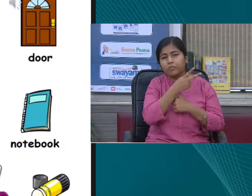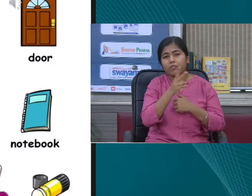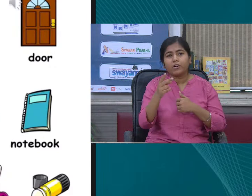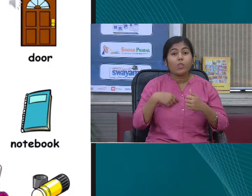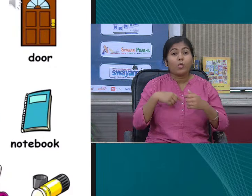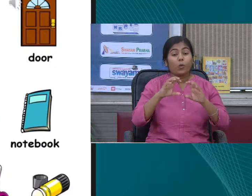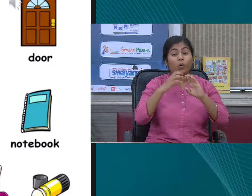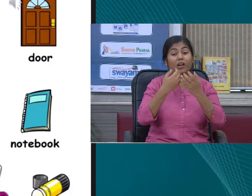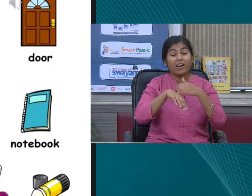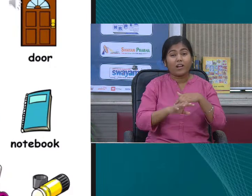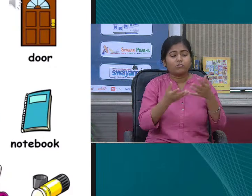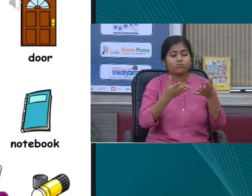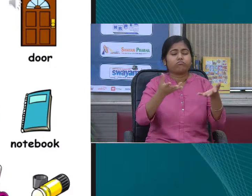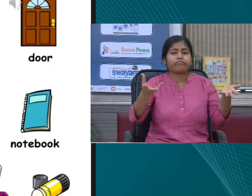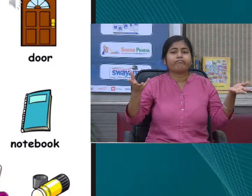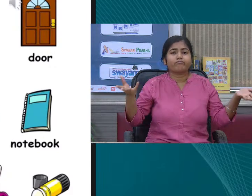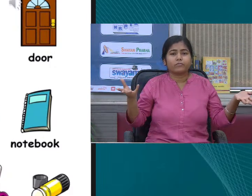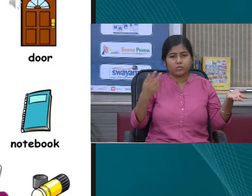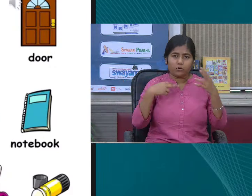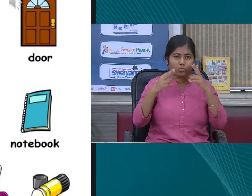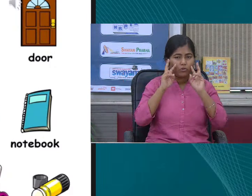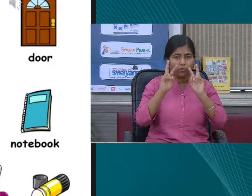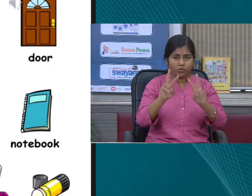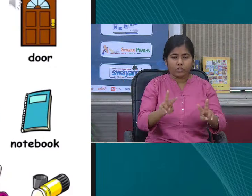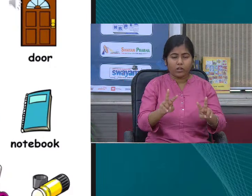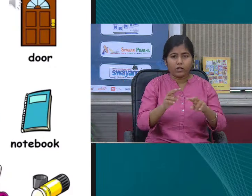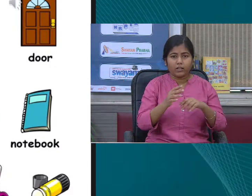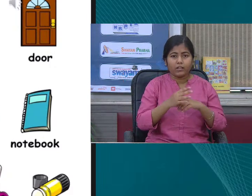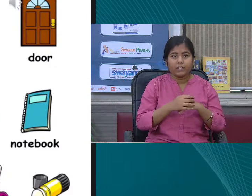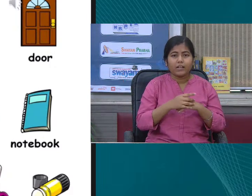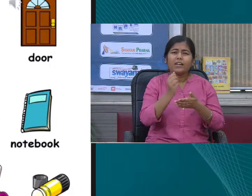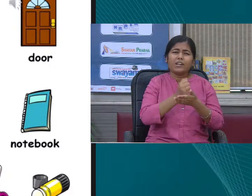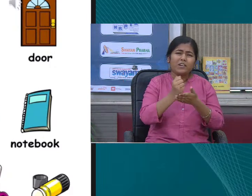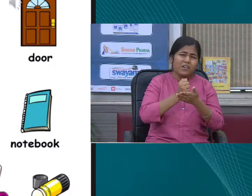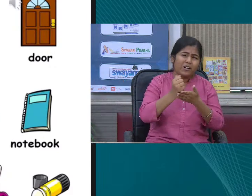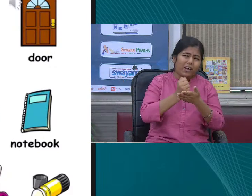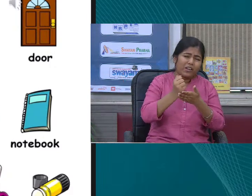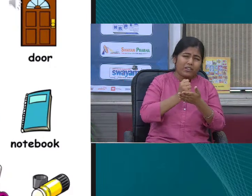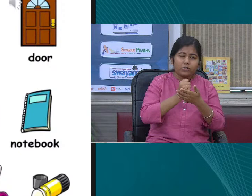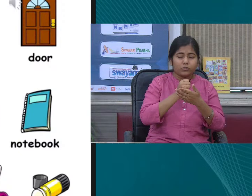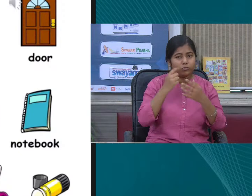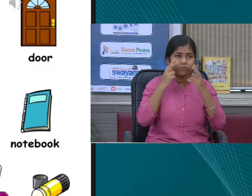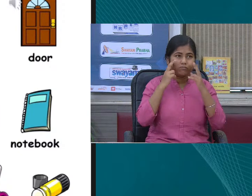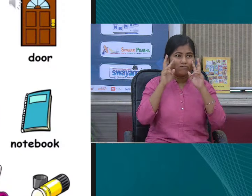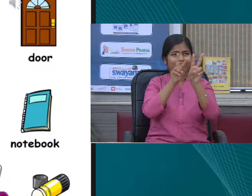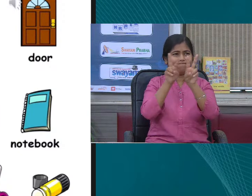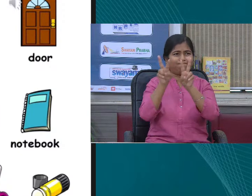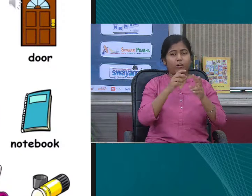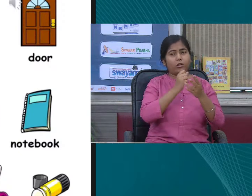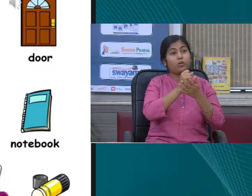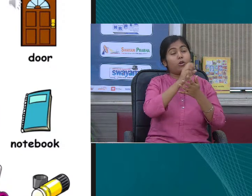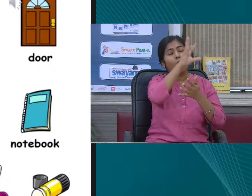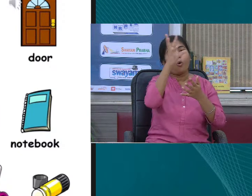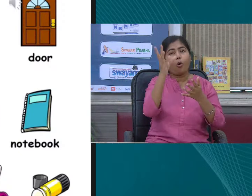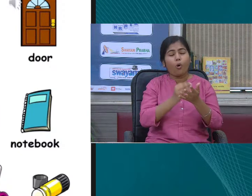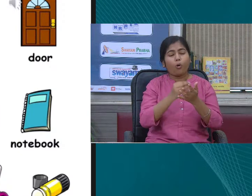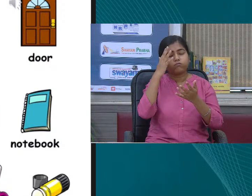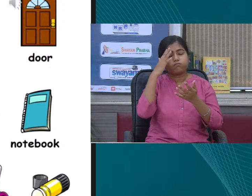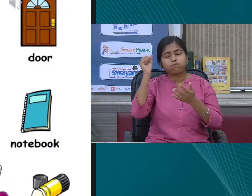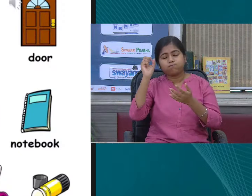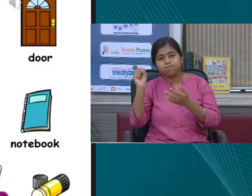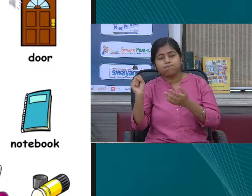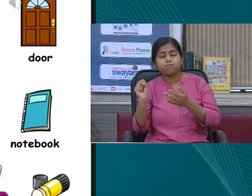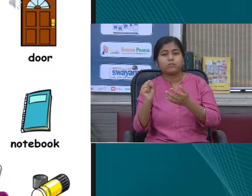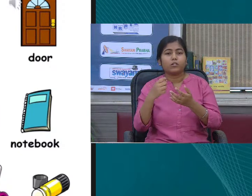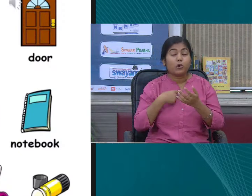objects on my screen. Try to memorize as many as, so that I can ask